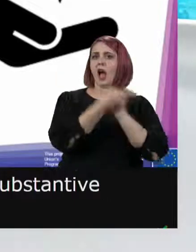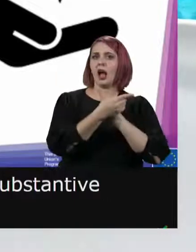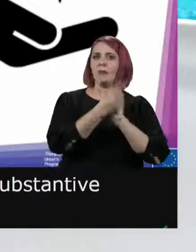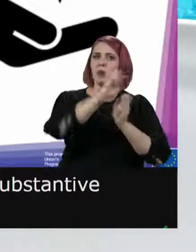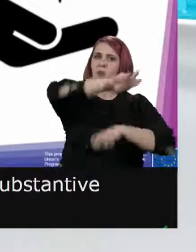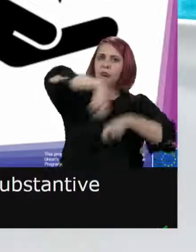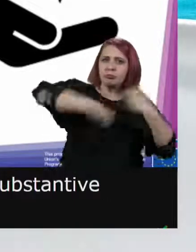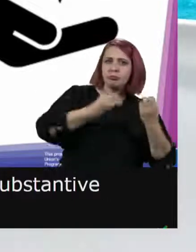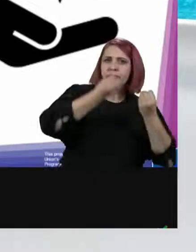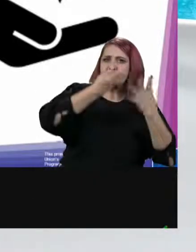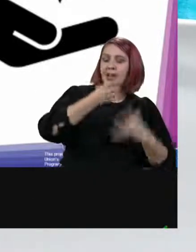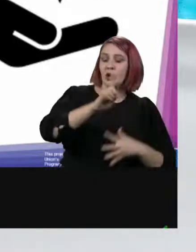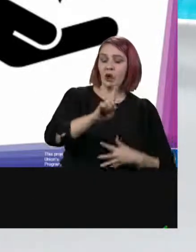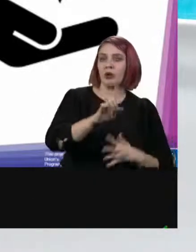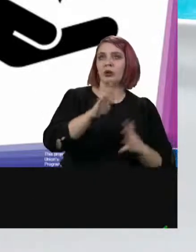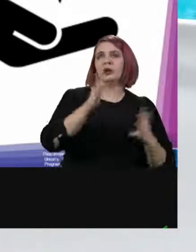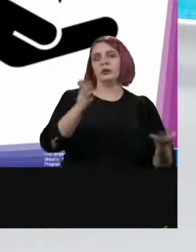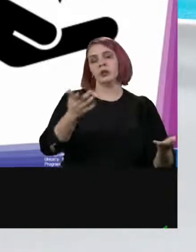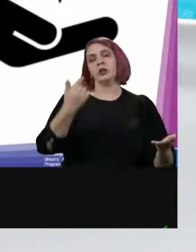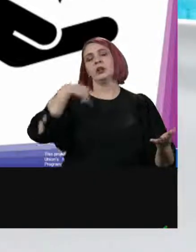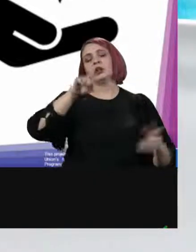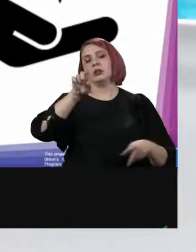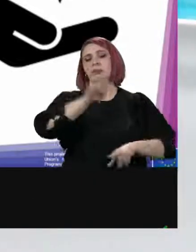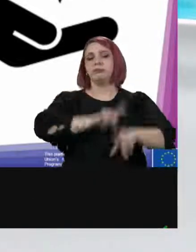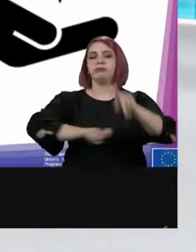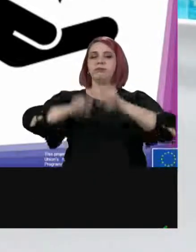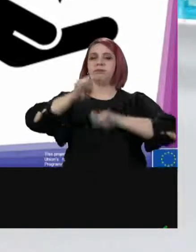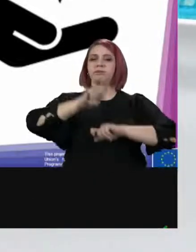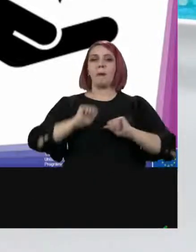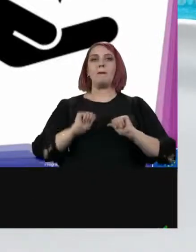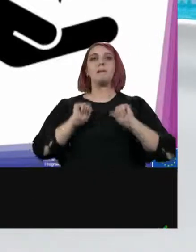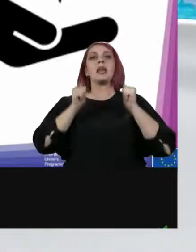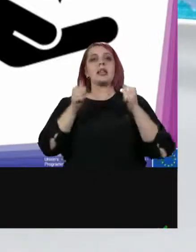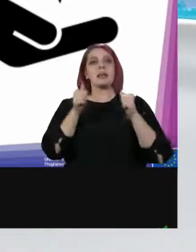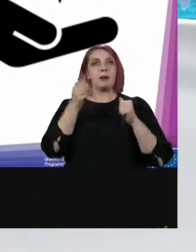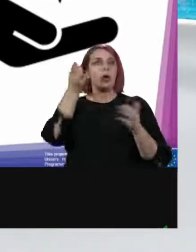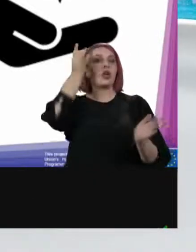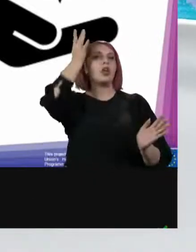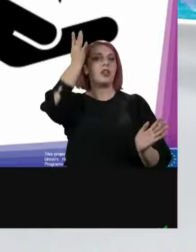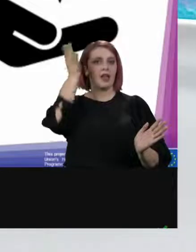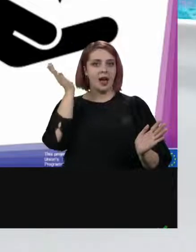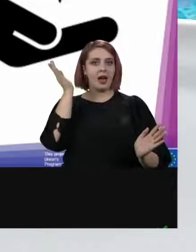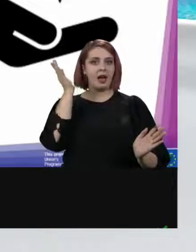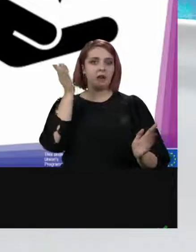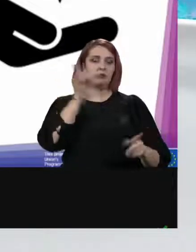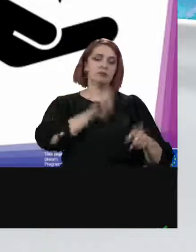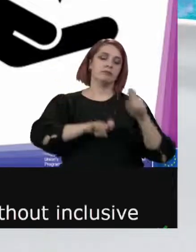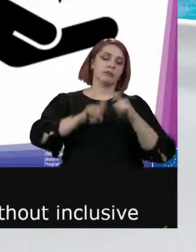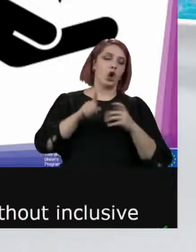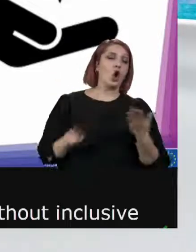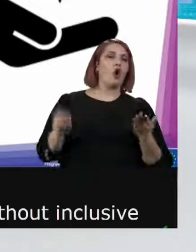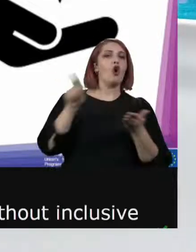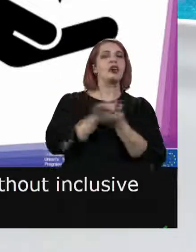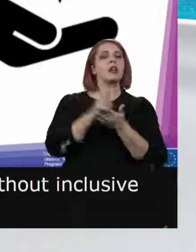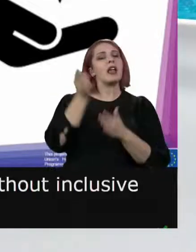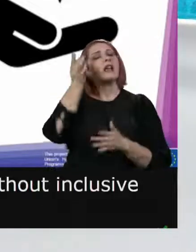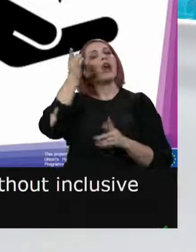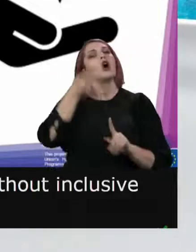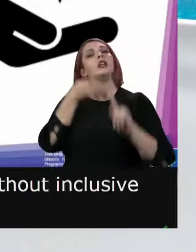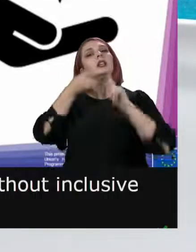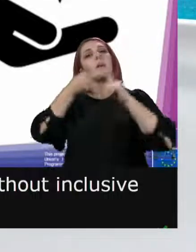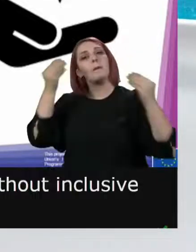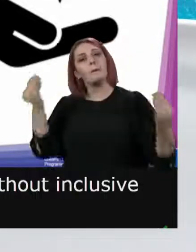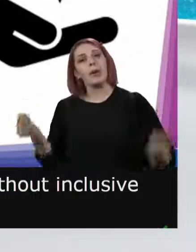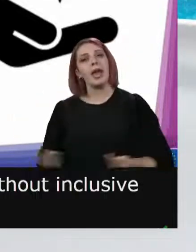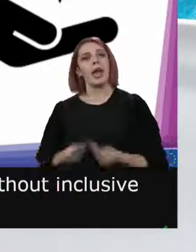from. Without inclusive travel and mobility, not only does tourism become impacted, but access